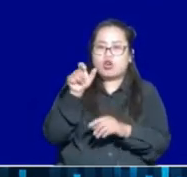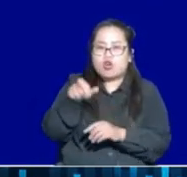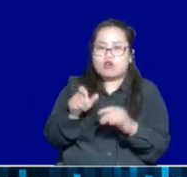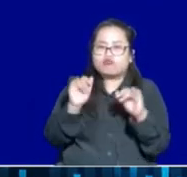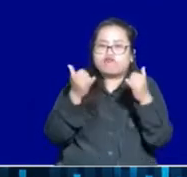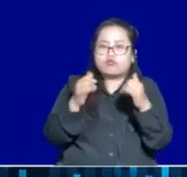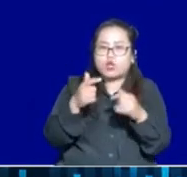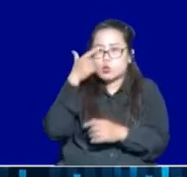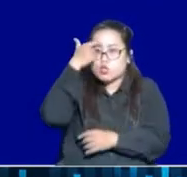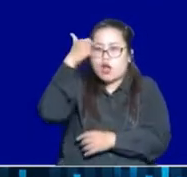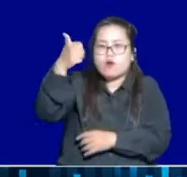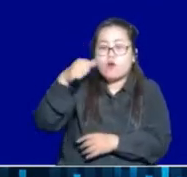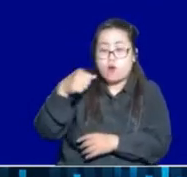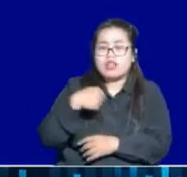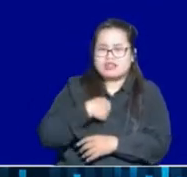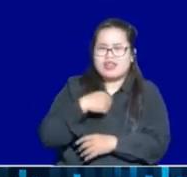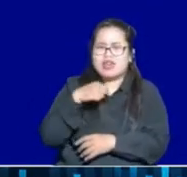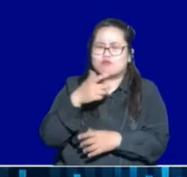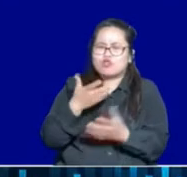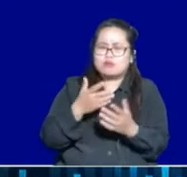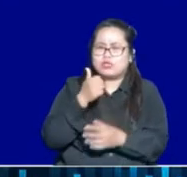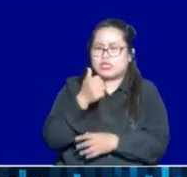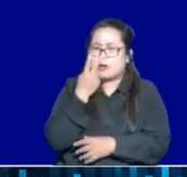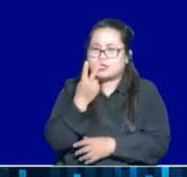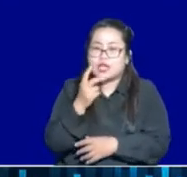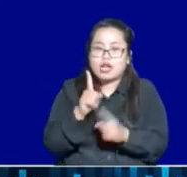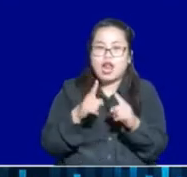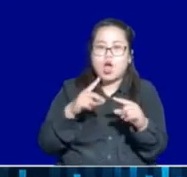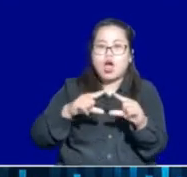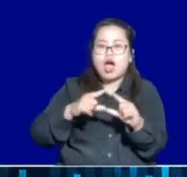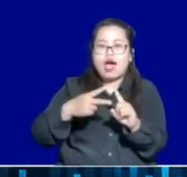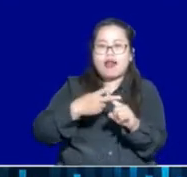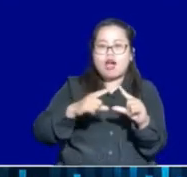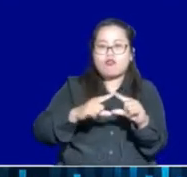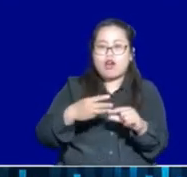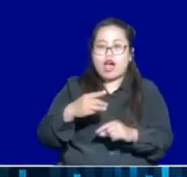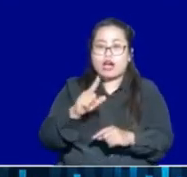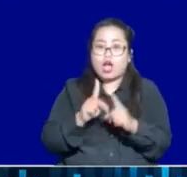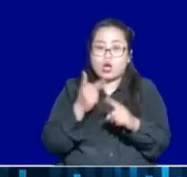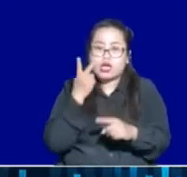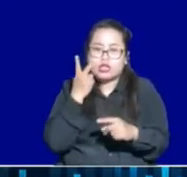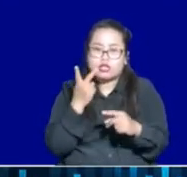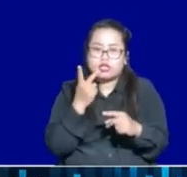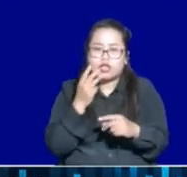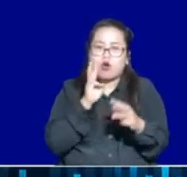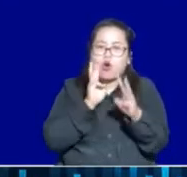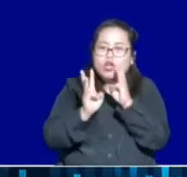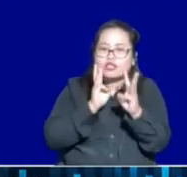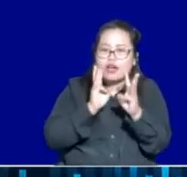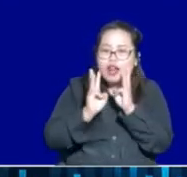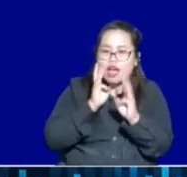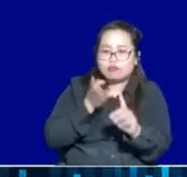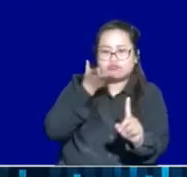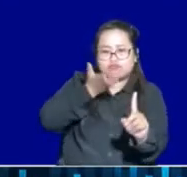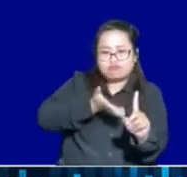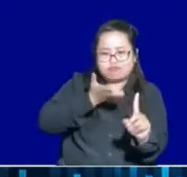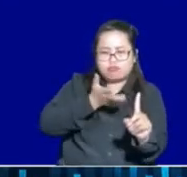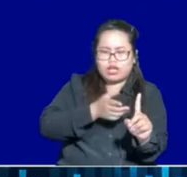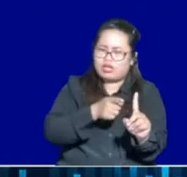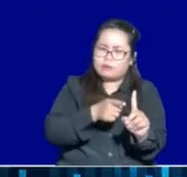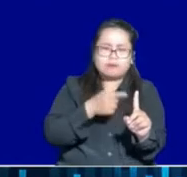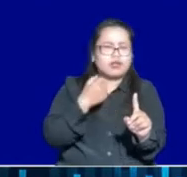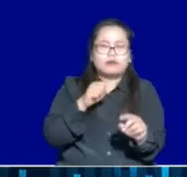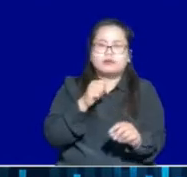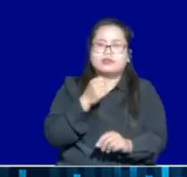that interview or a conversation with Rafa Nadal is not going to improve your tennis game. So know-how